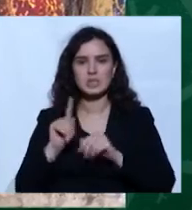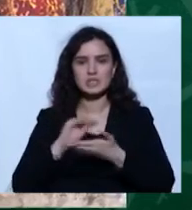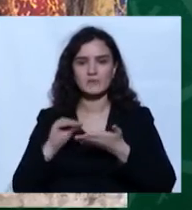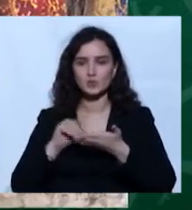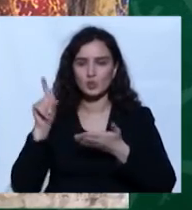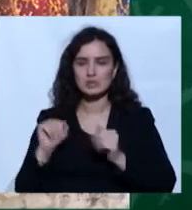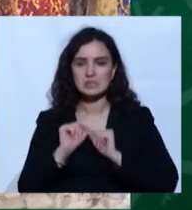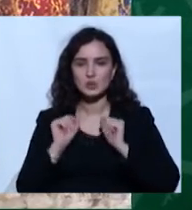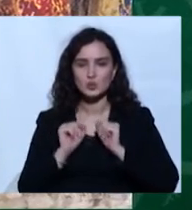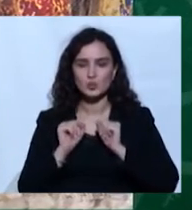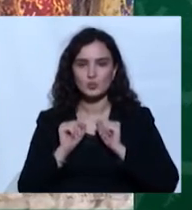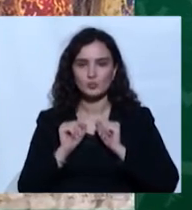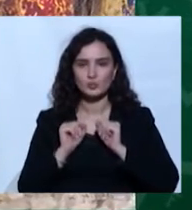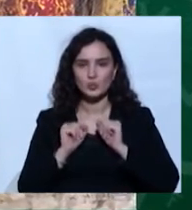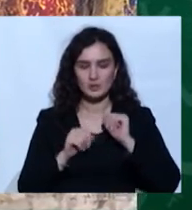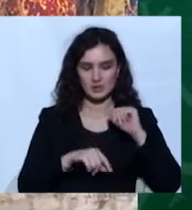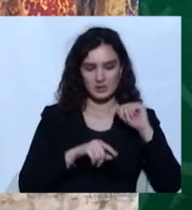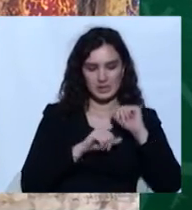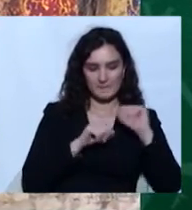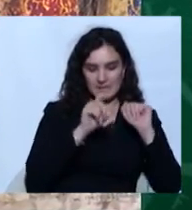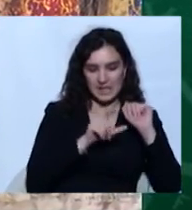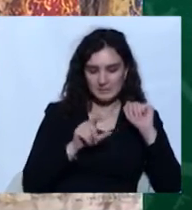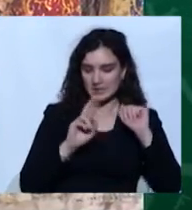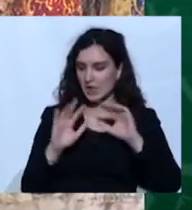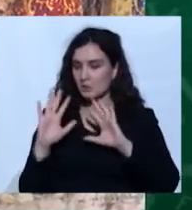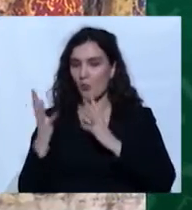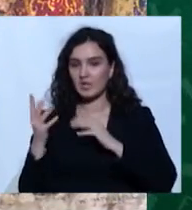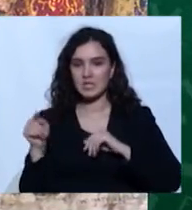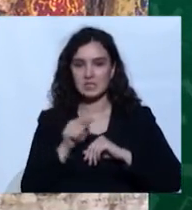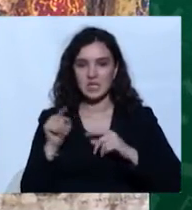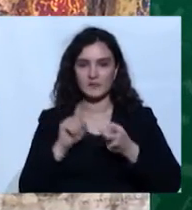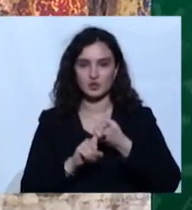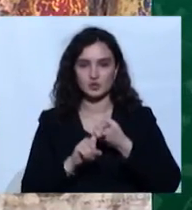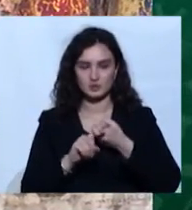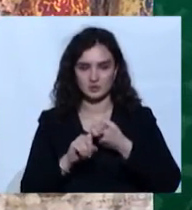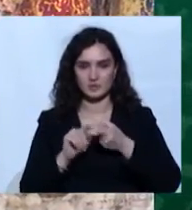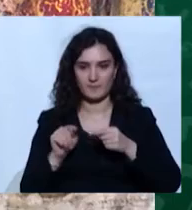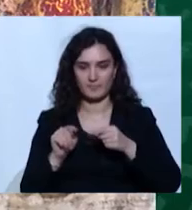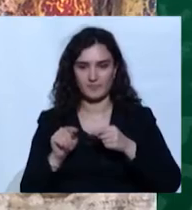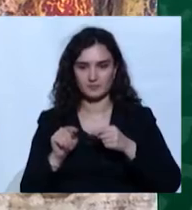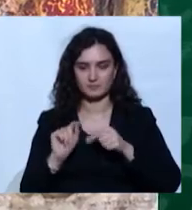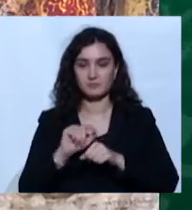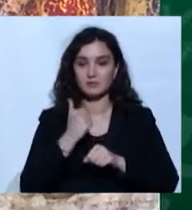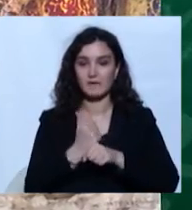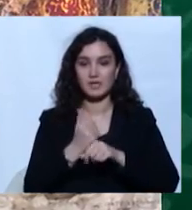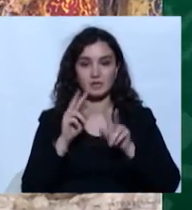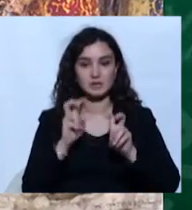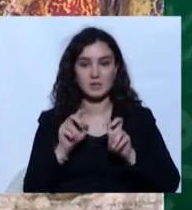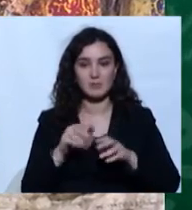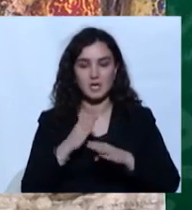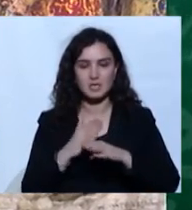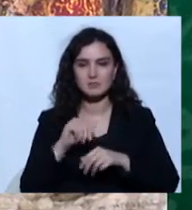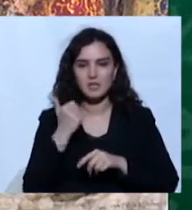is trying to communicate through the characters and events. In other words, the main theme of a book is the